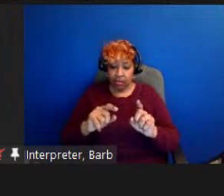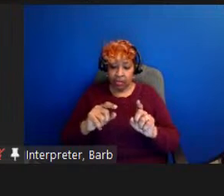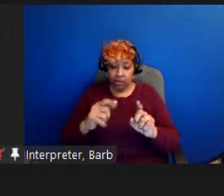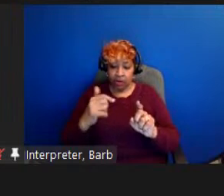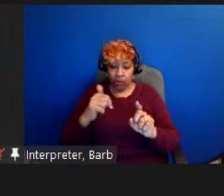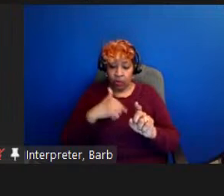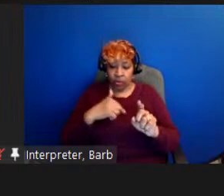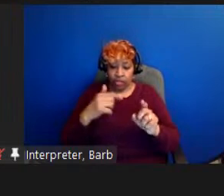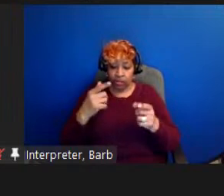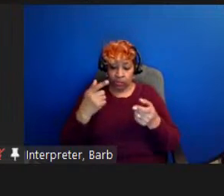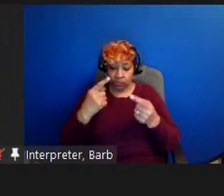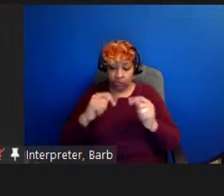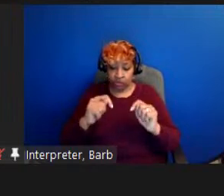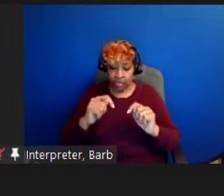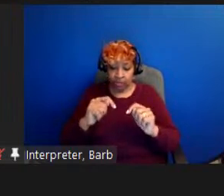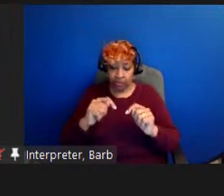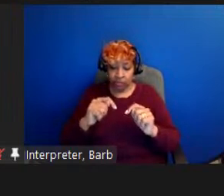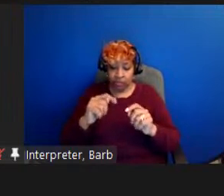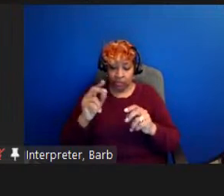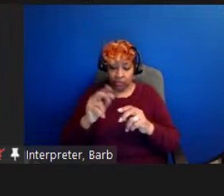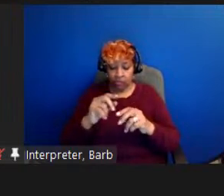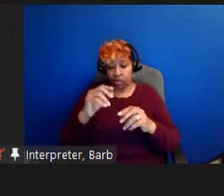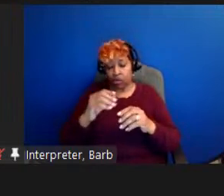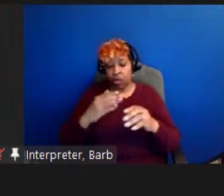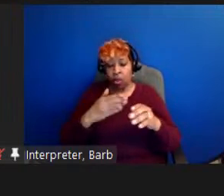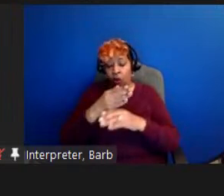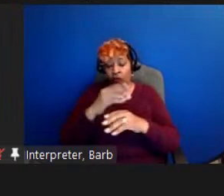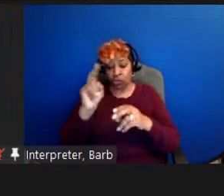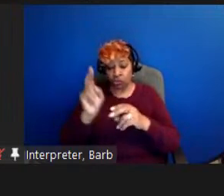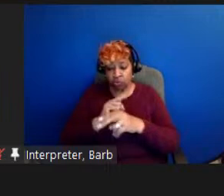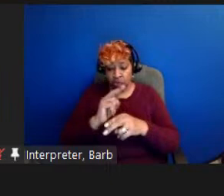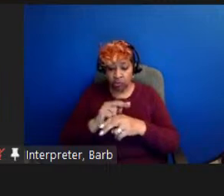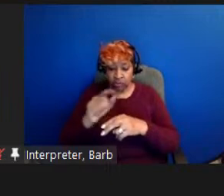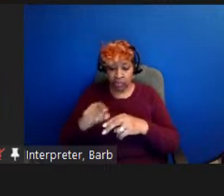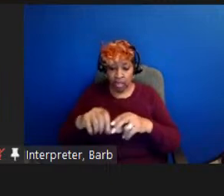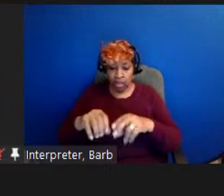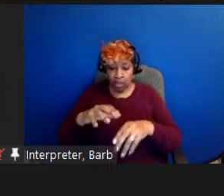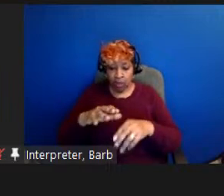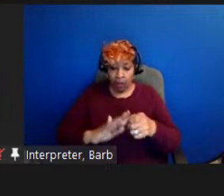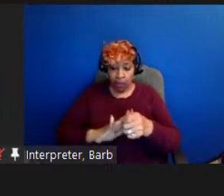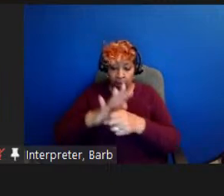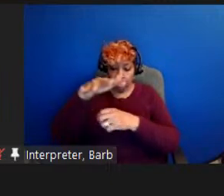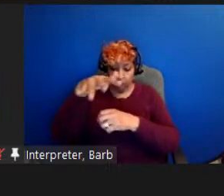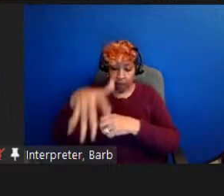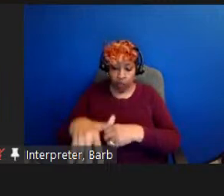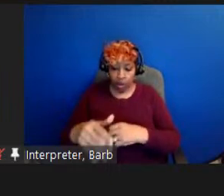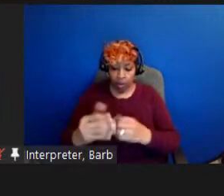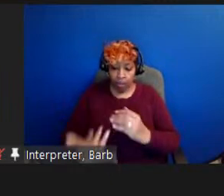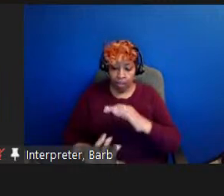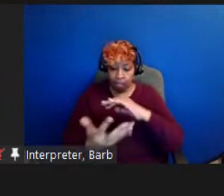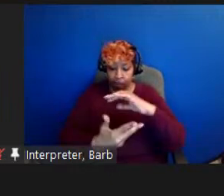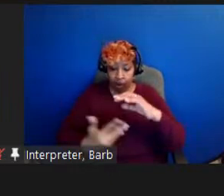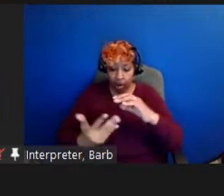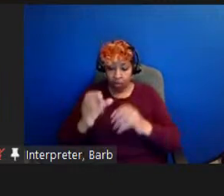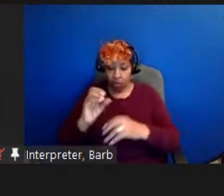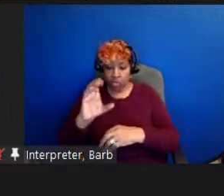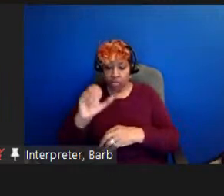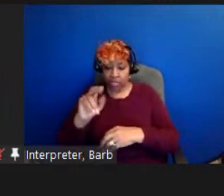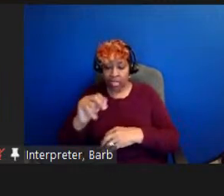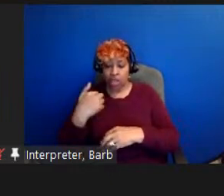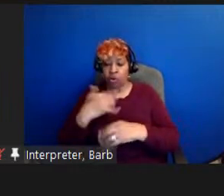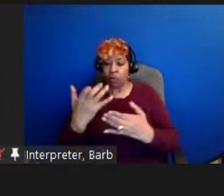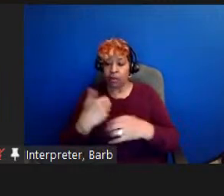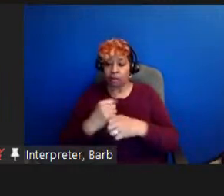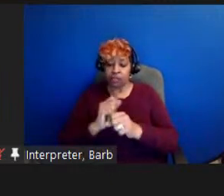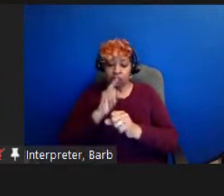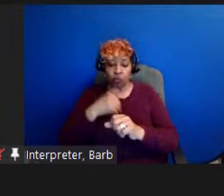to kind of use the overused phrase, boil the ocean with it. We want to make sure that we have problem statements that will address